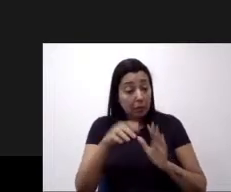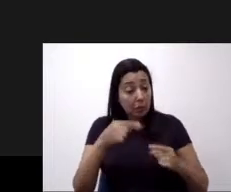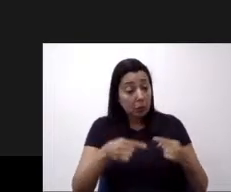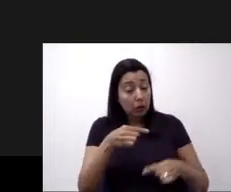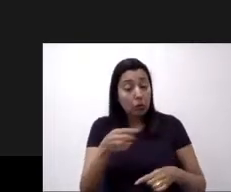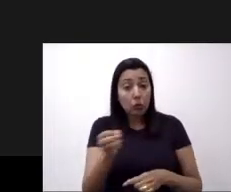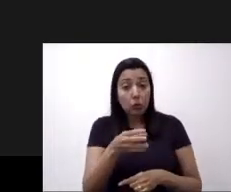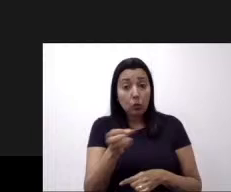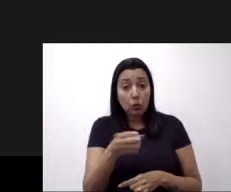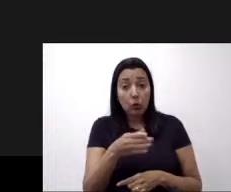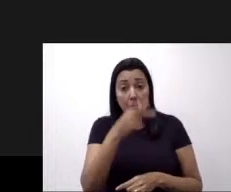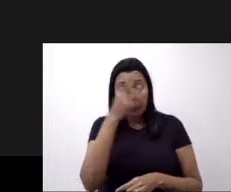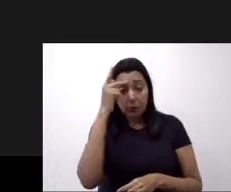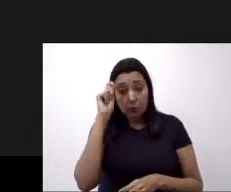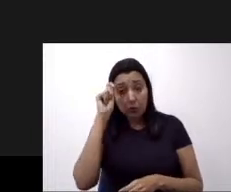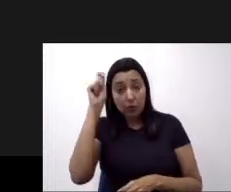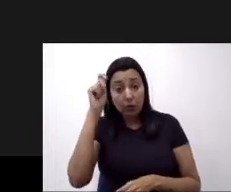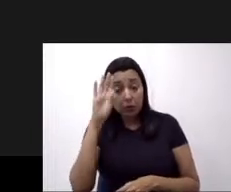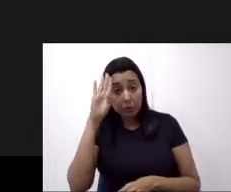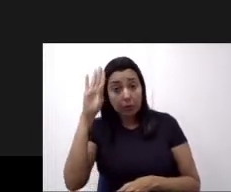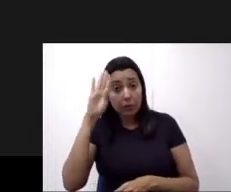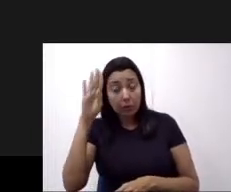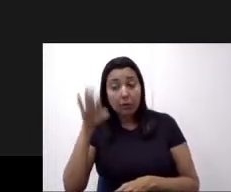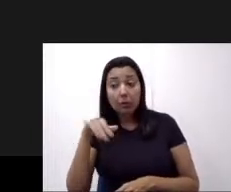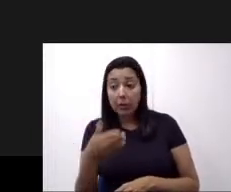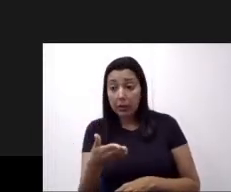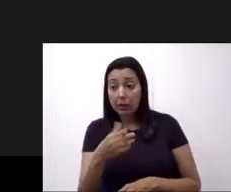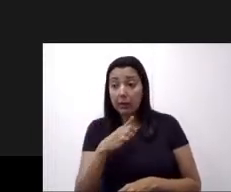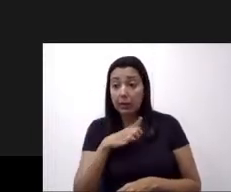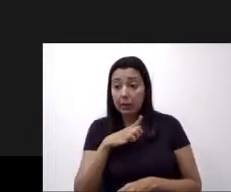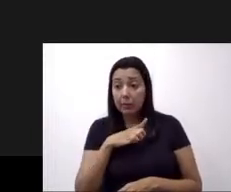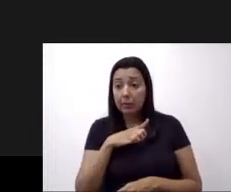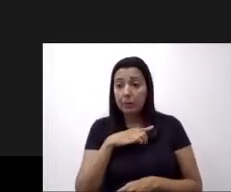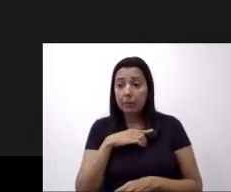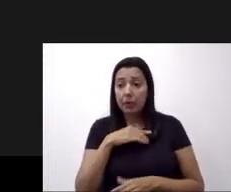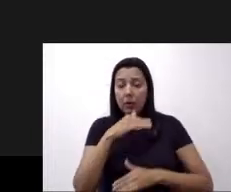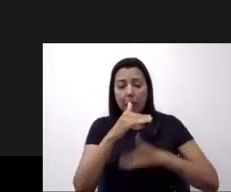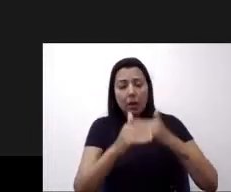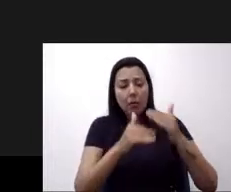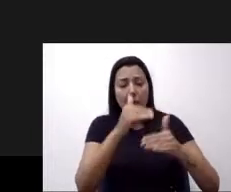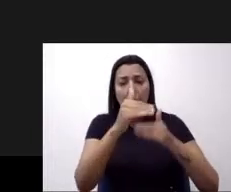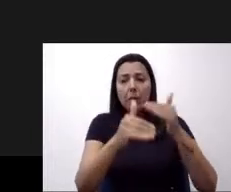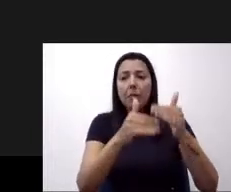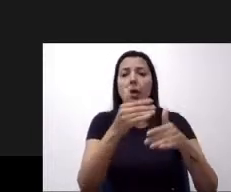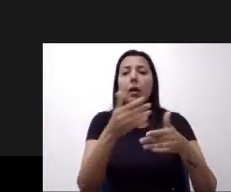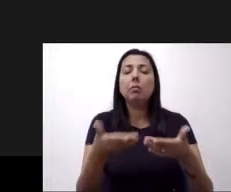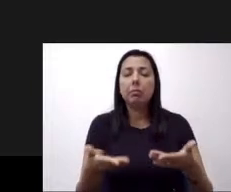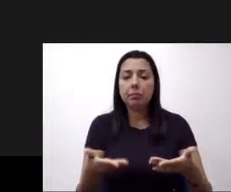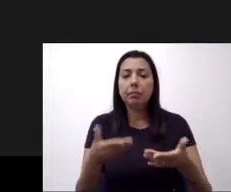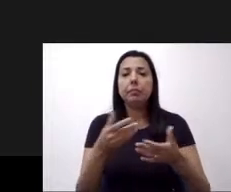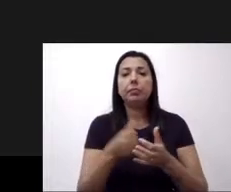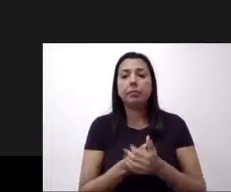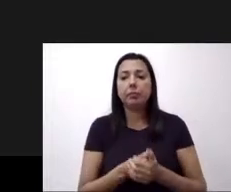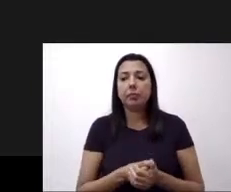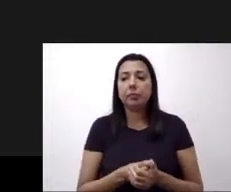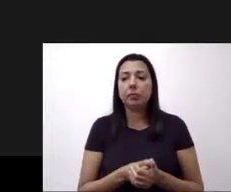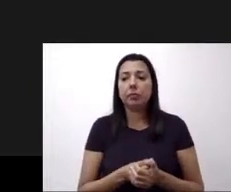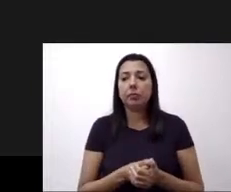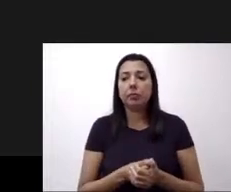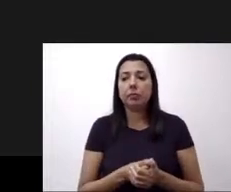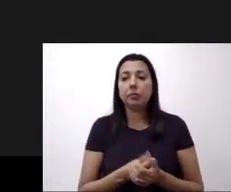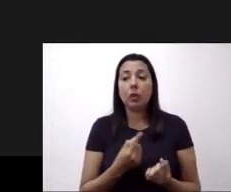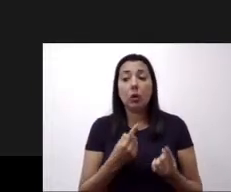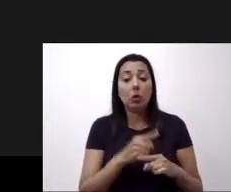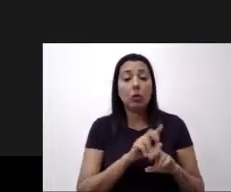atypical trajectories. On the contrary to many other policy sectors and to older policy